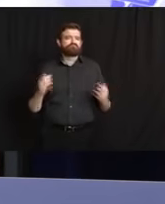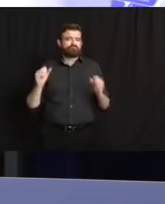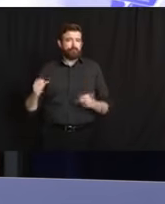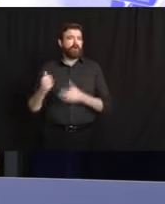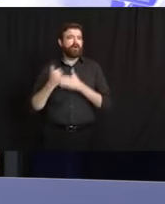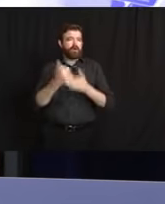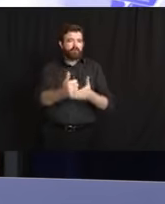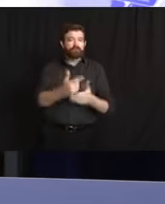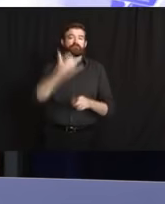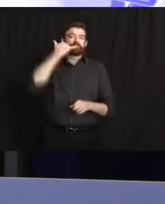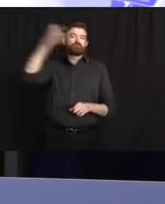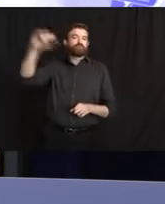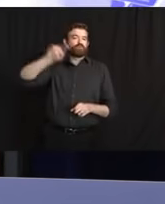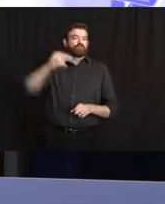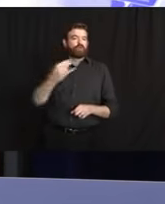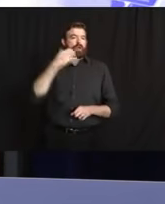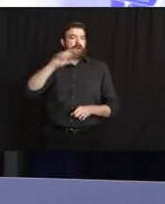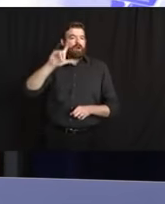at